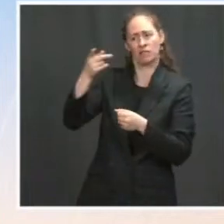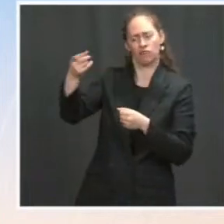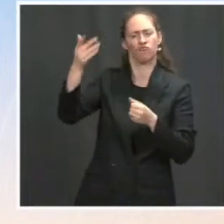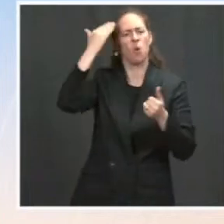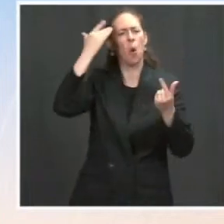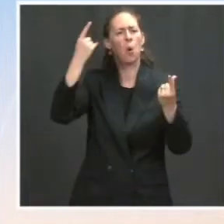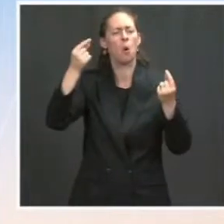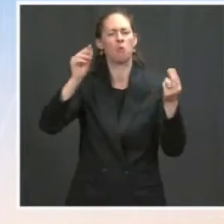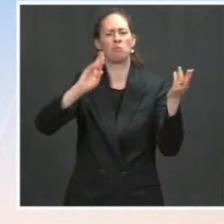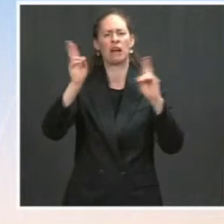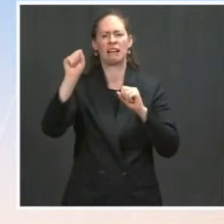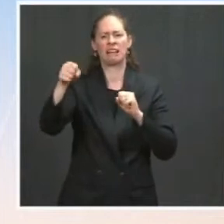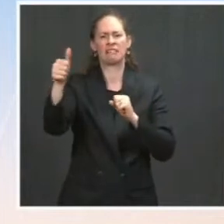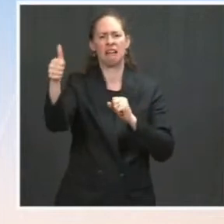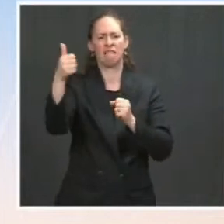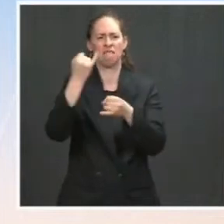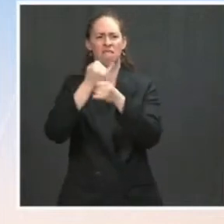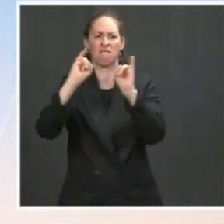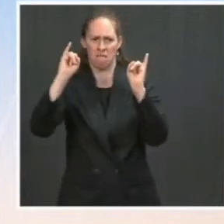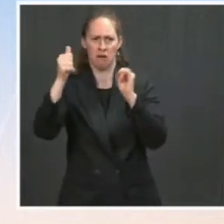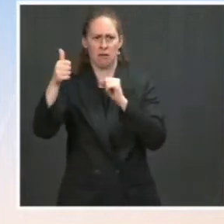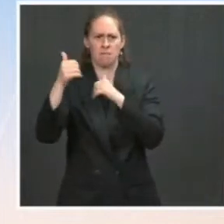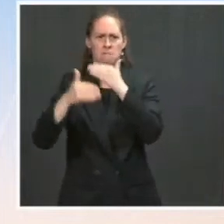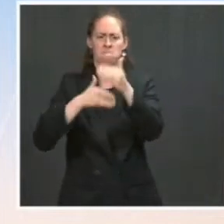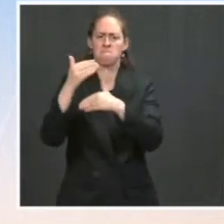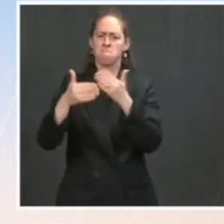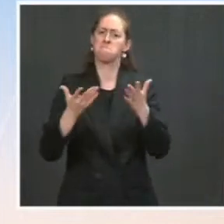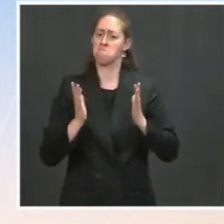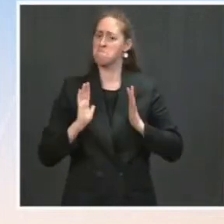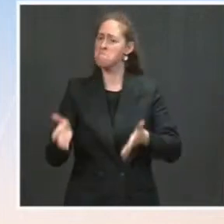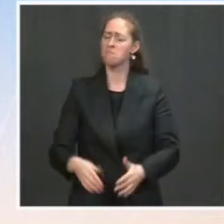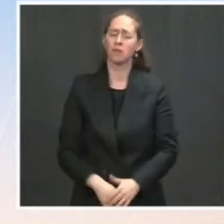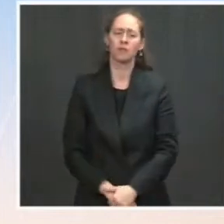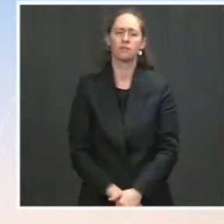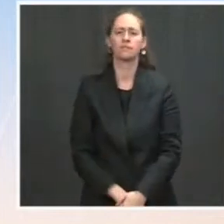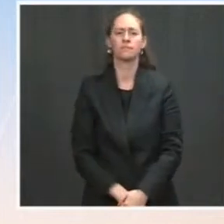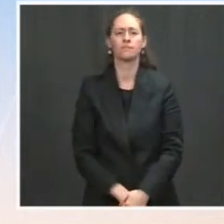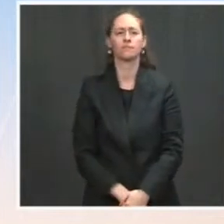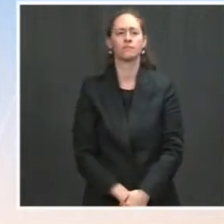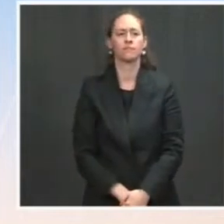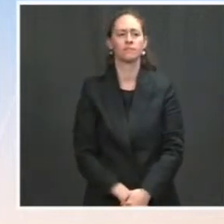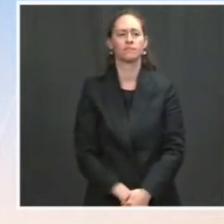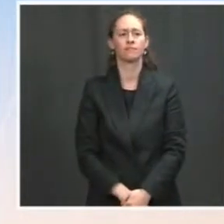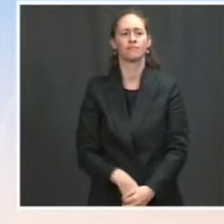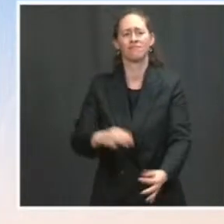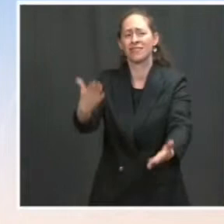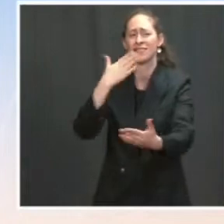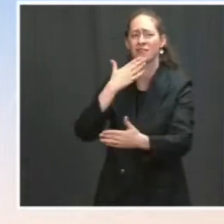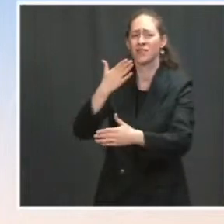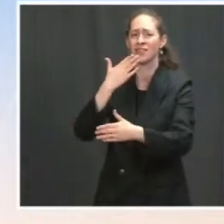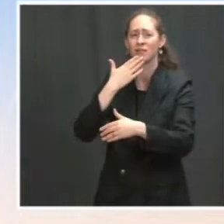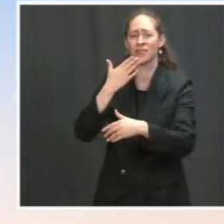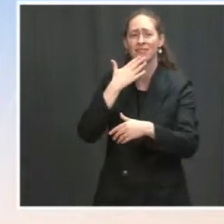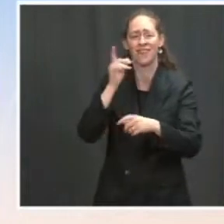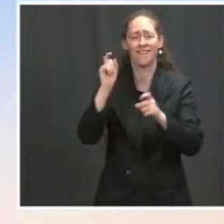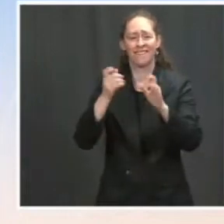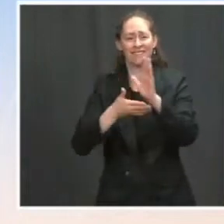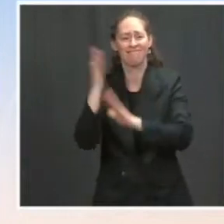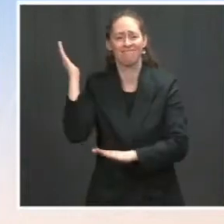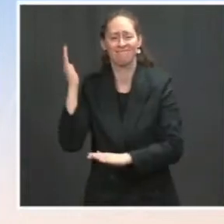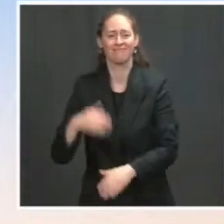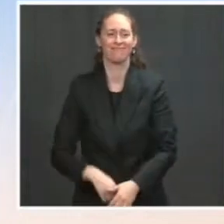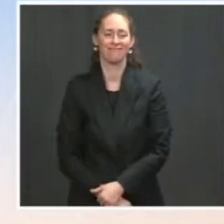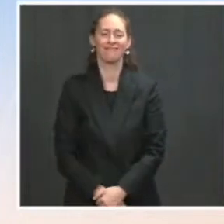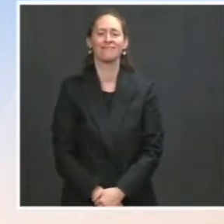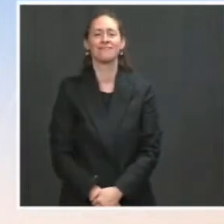of their customers in this current environment. Thank you both so much. I'm sorry they have to run to another meeting as they go around the world. Thank you. both for